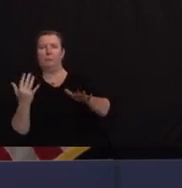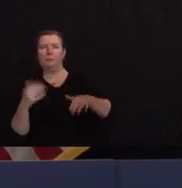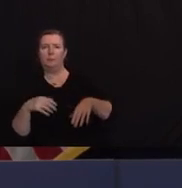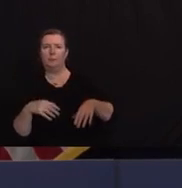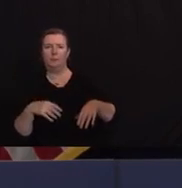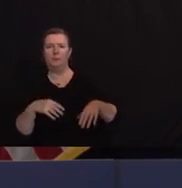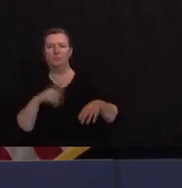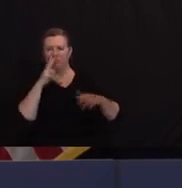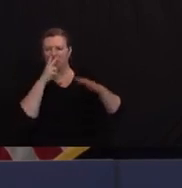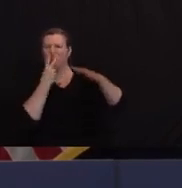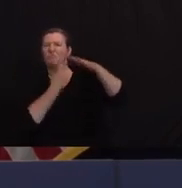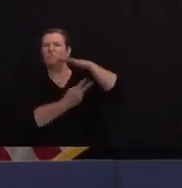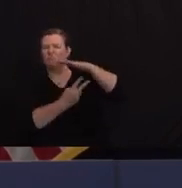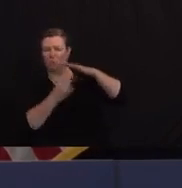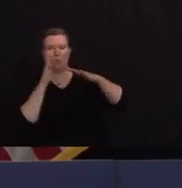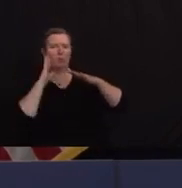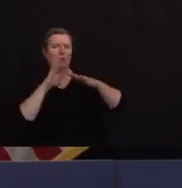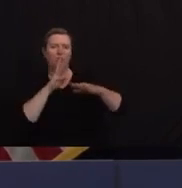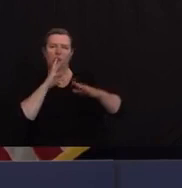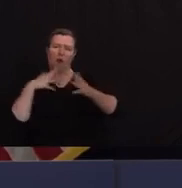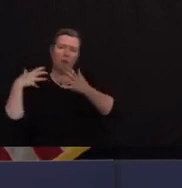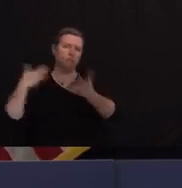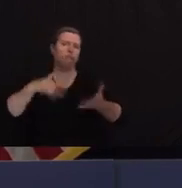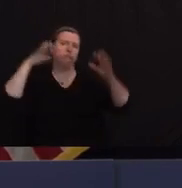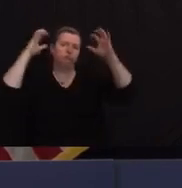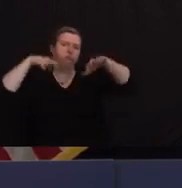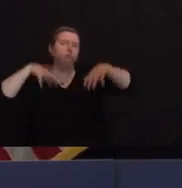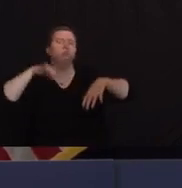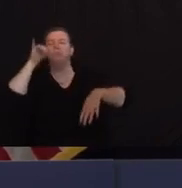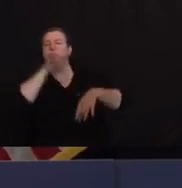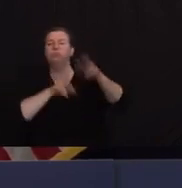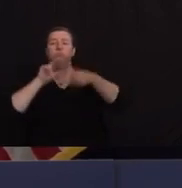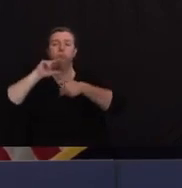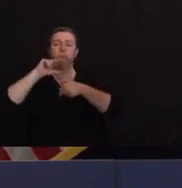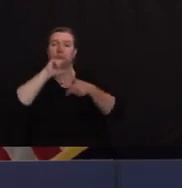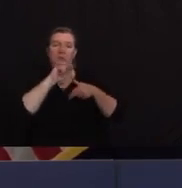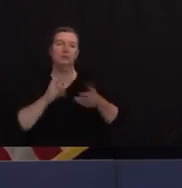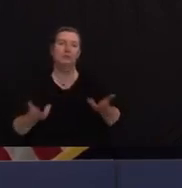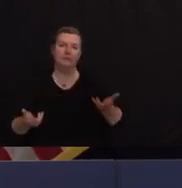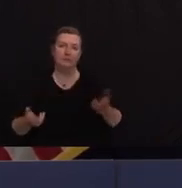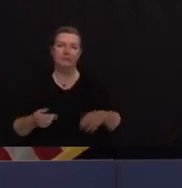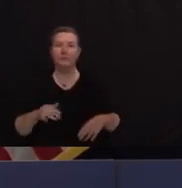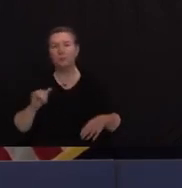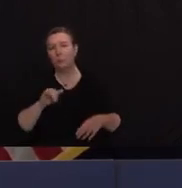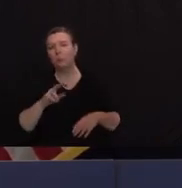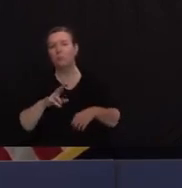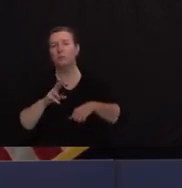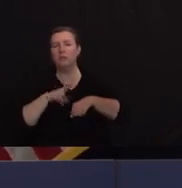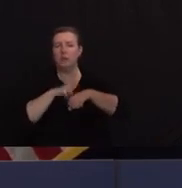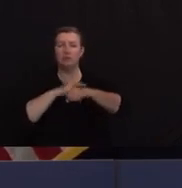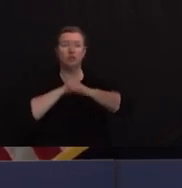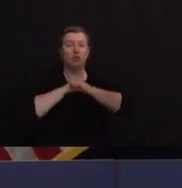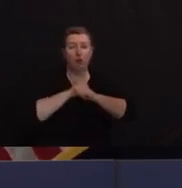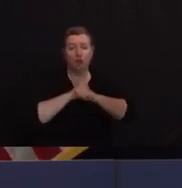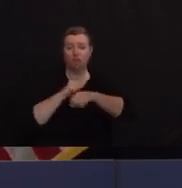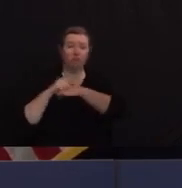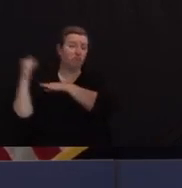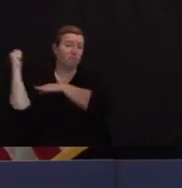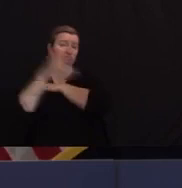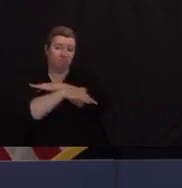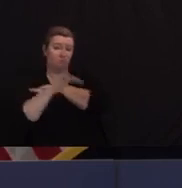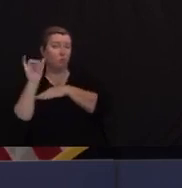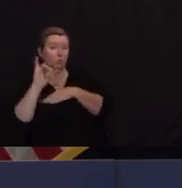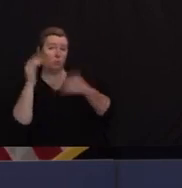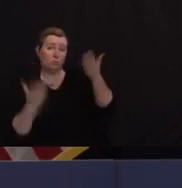Alabama. We also have the potential of sending our National Guard down there for a